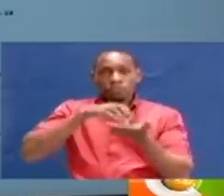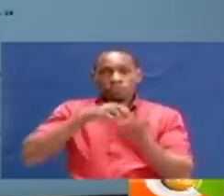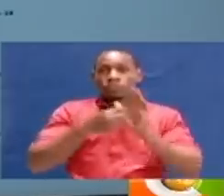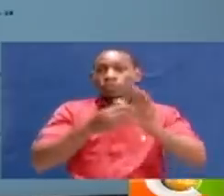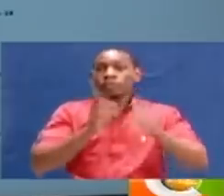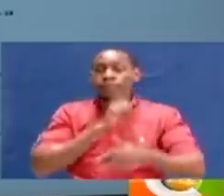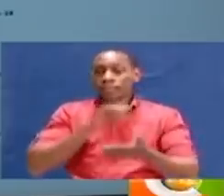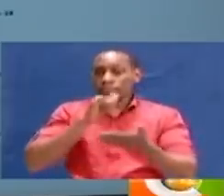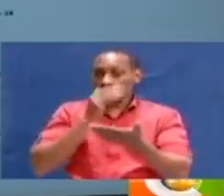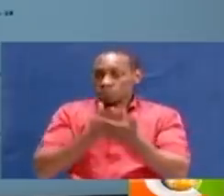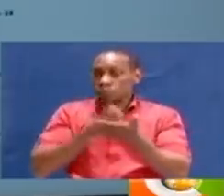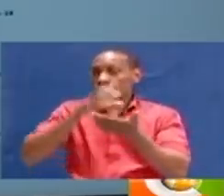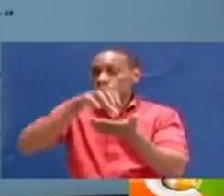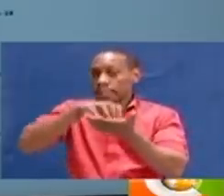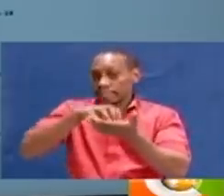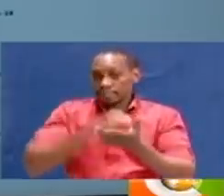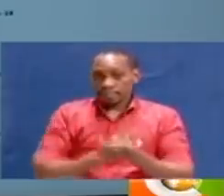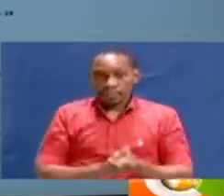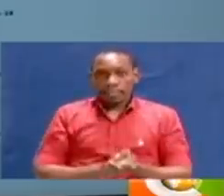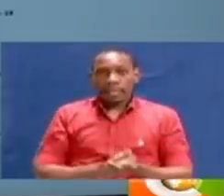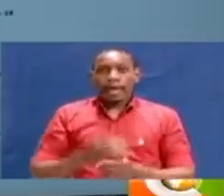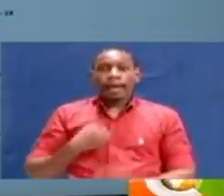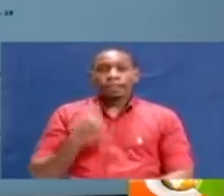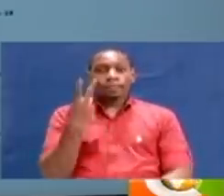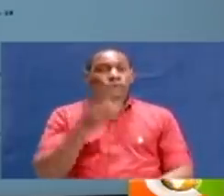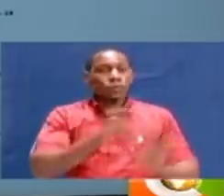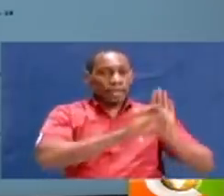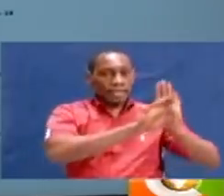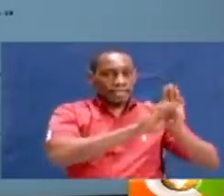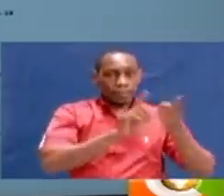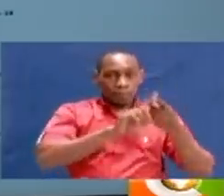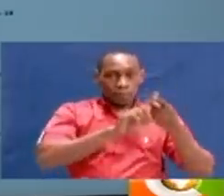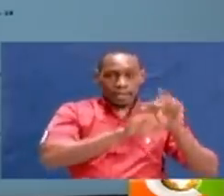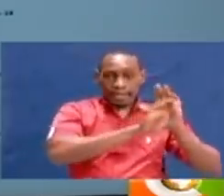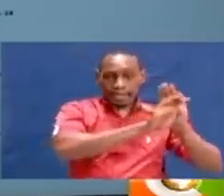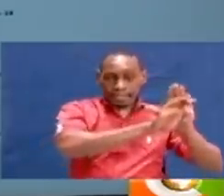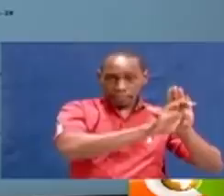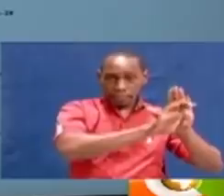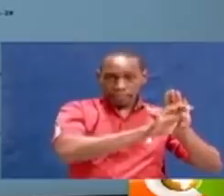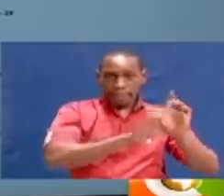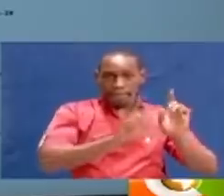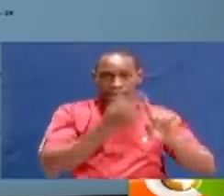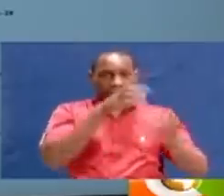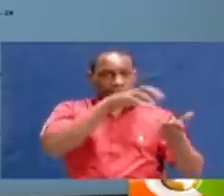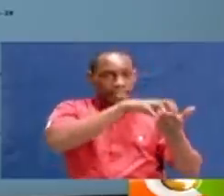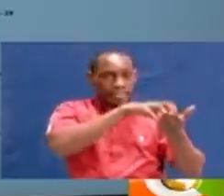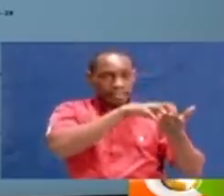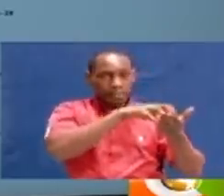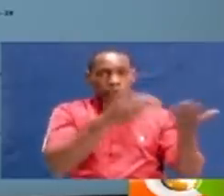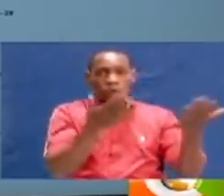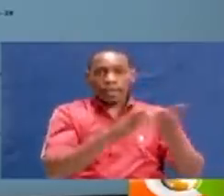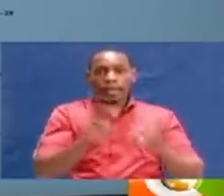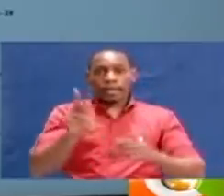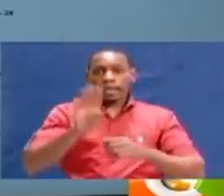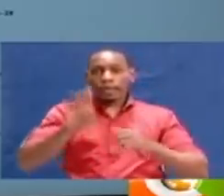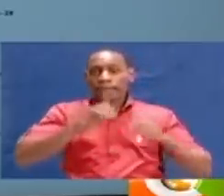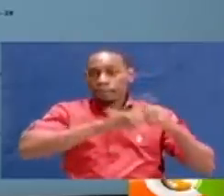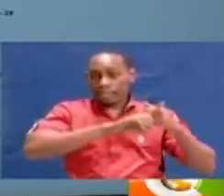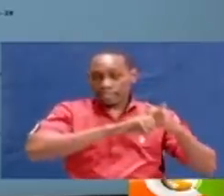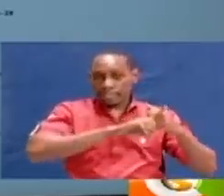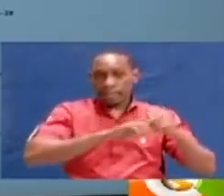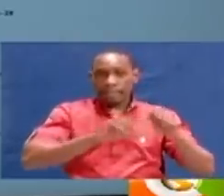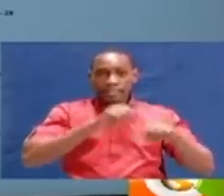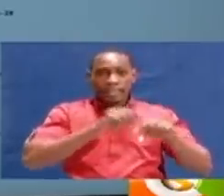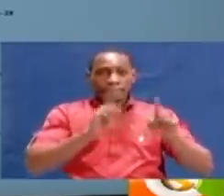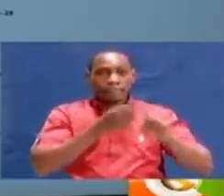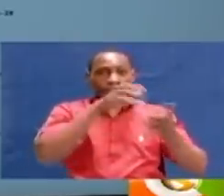a real case. And I've got two examples. One example is the first case in Kawangware. When the first case